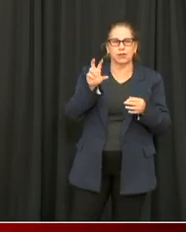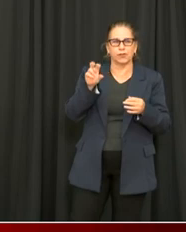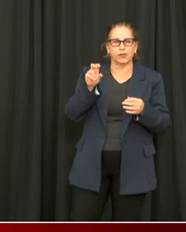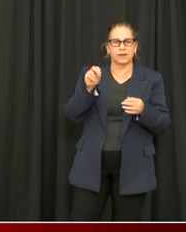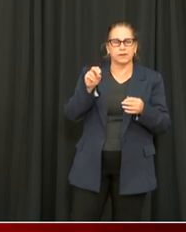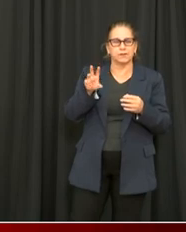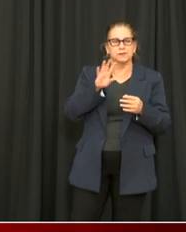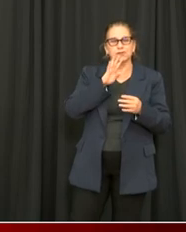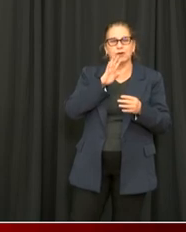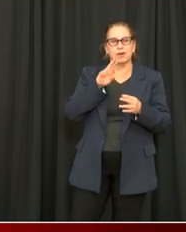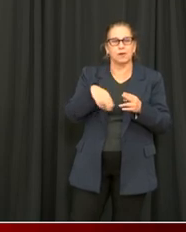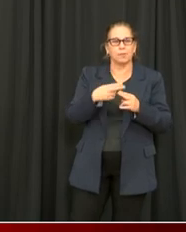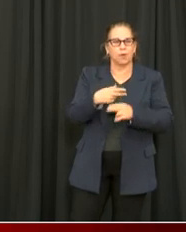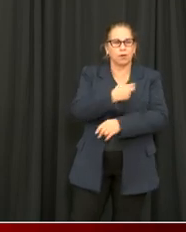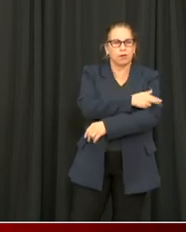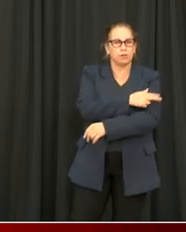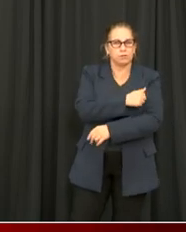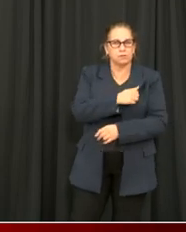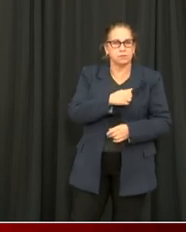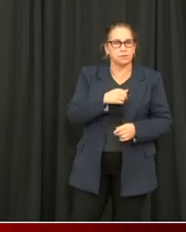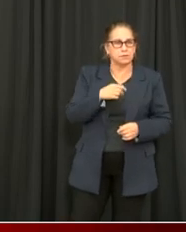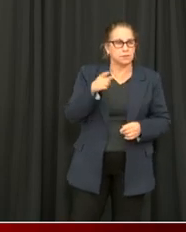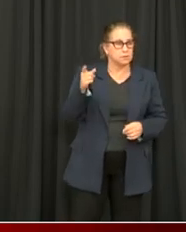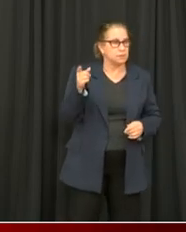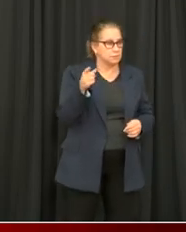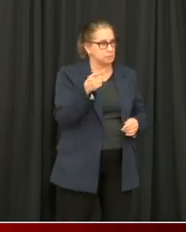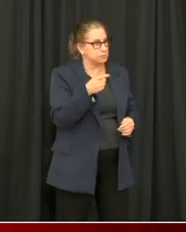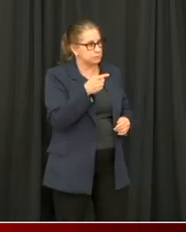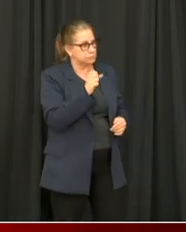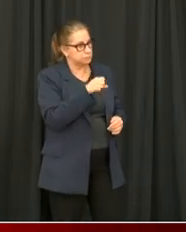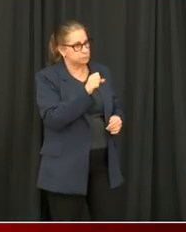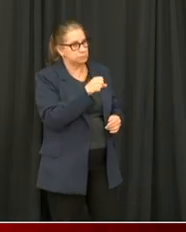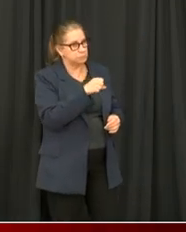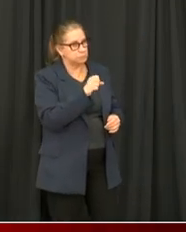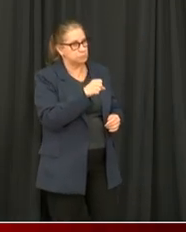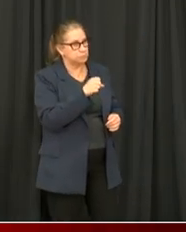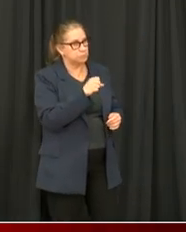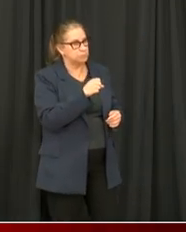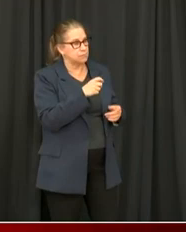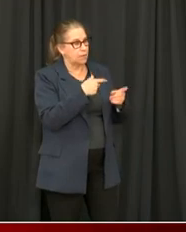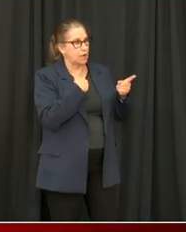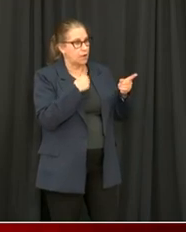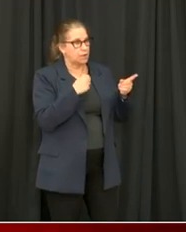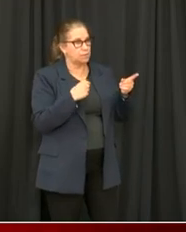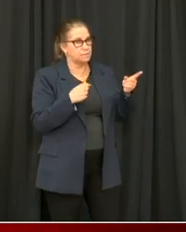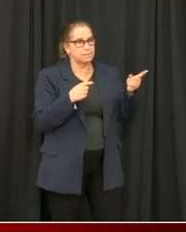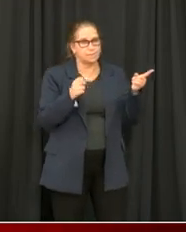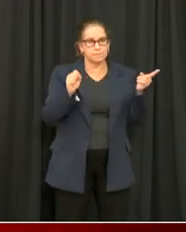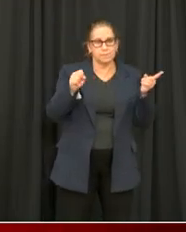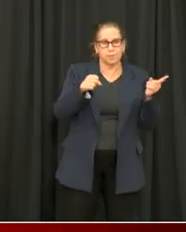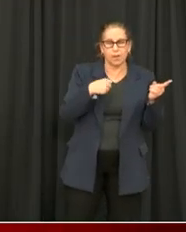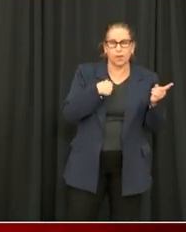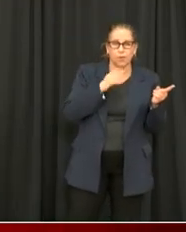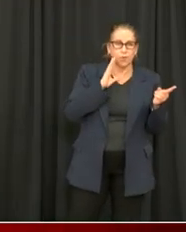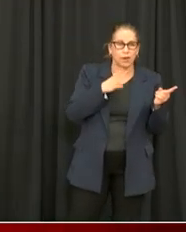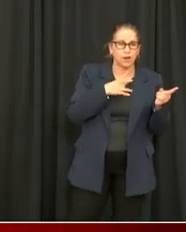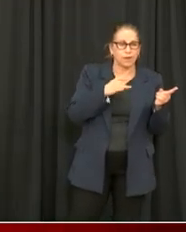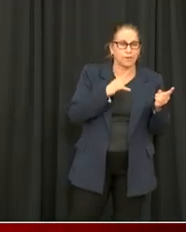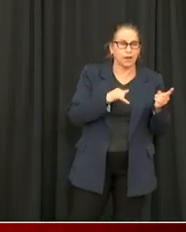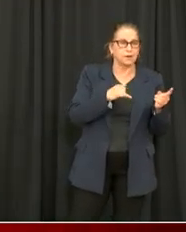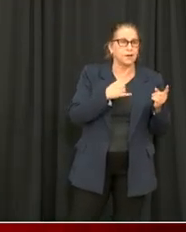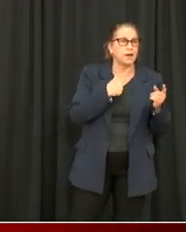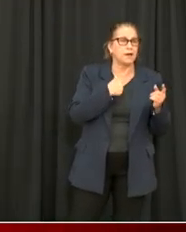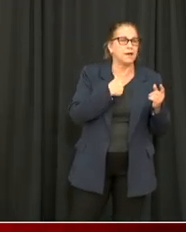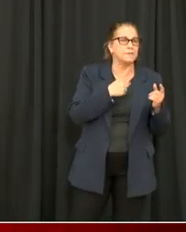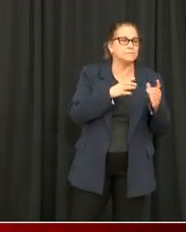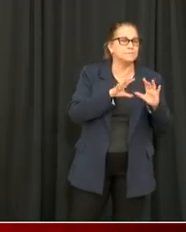July? We would. We would like it before the council goes on recess. That will allow us to get to work in the fall, to